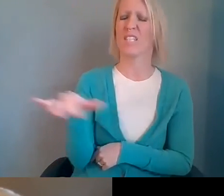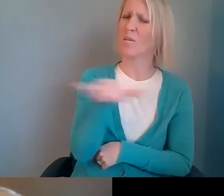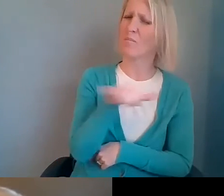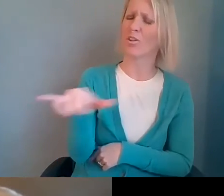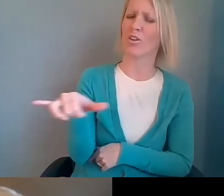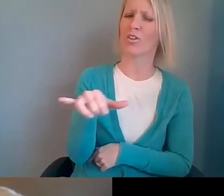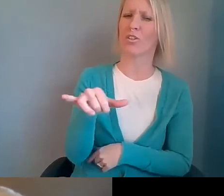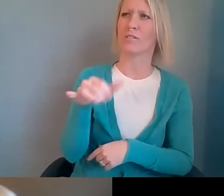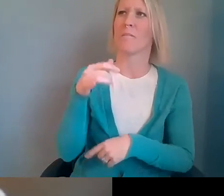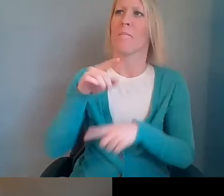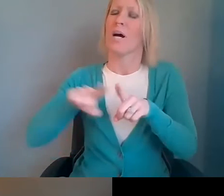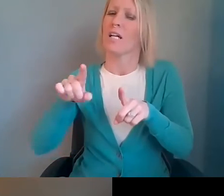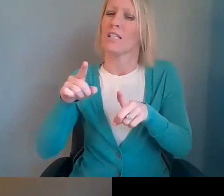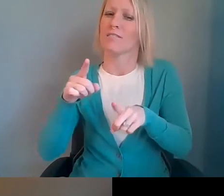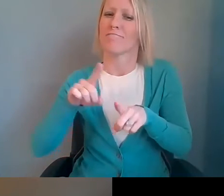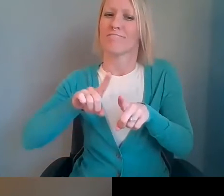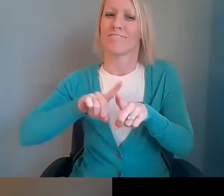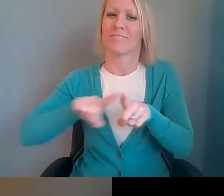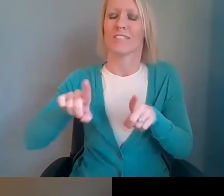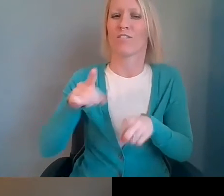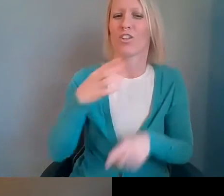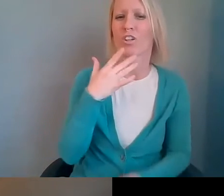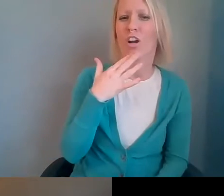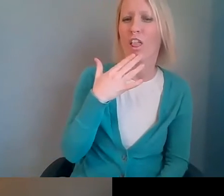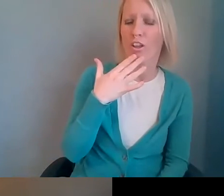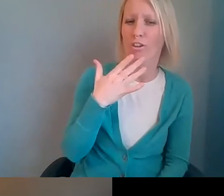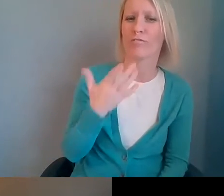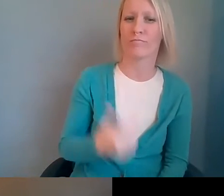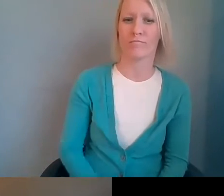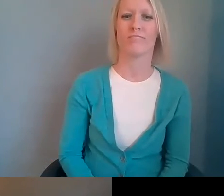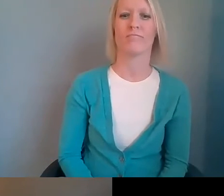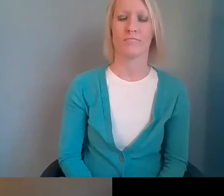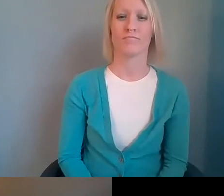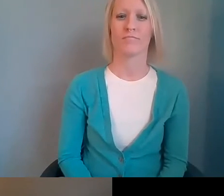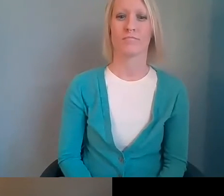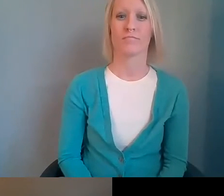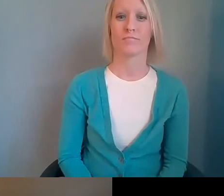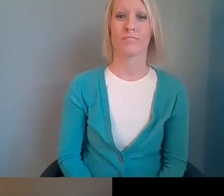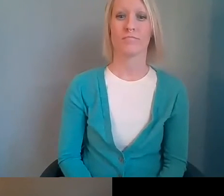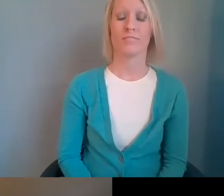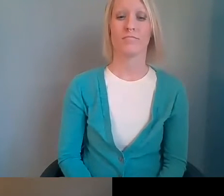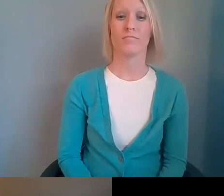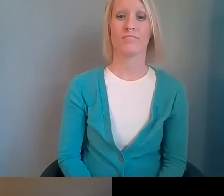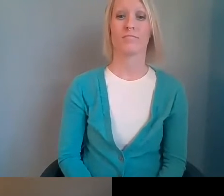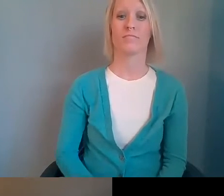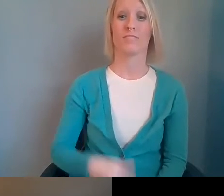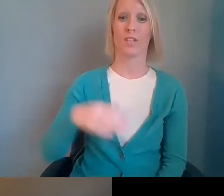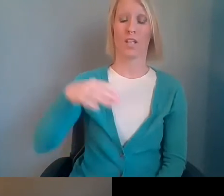for many reasons. The fountain pen can be very artistic